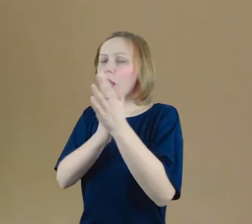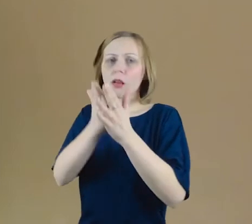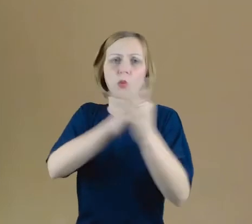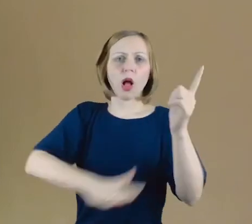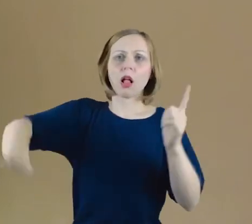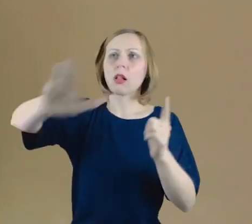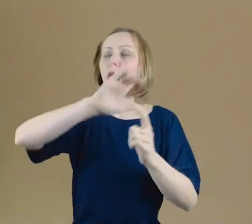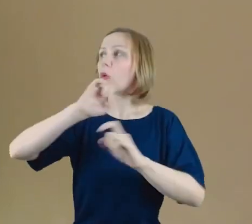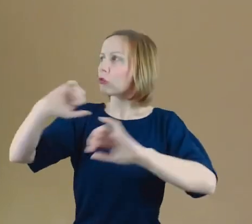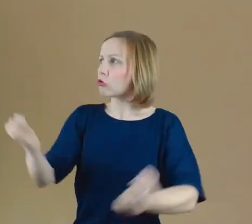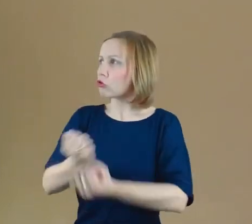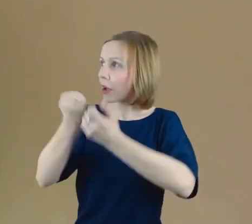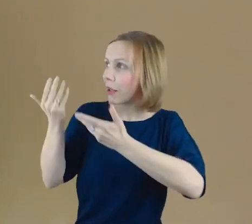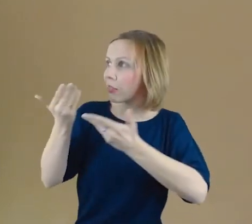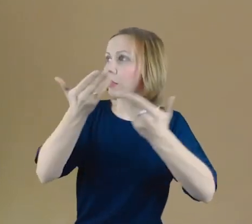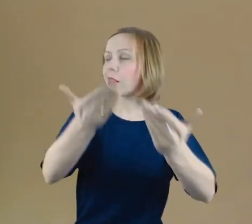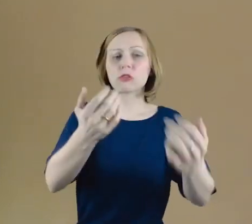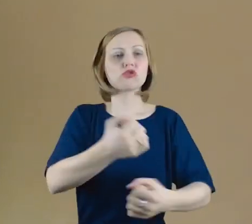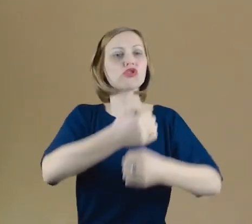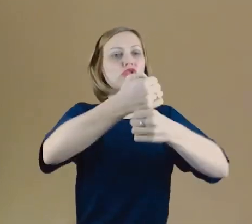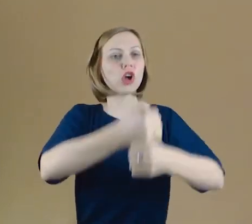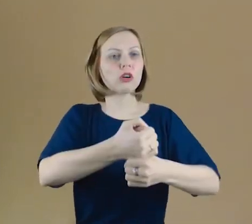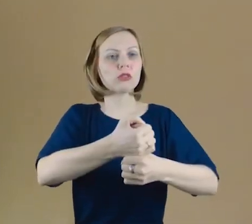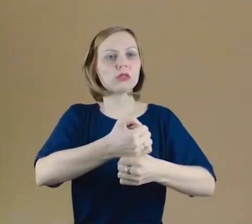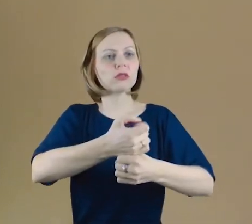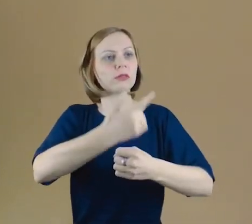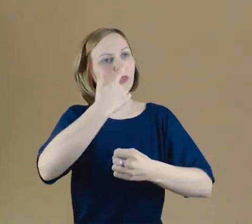world in sharing the good news of your love with others.